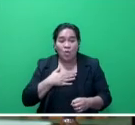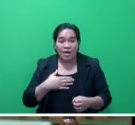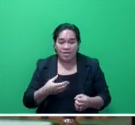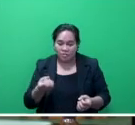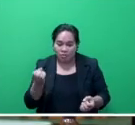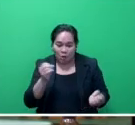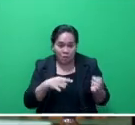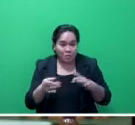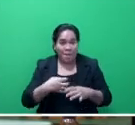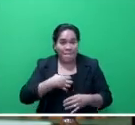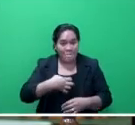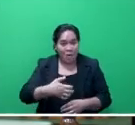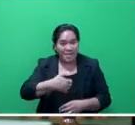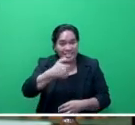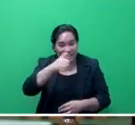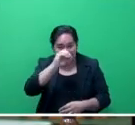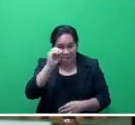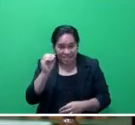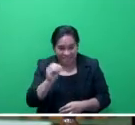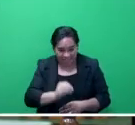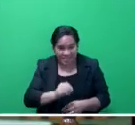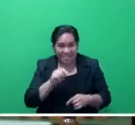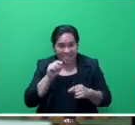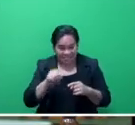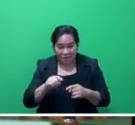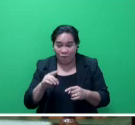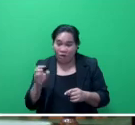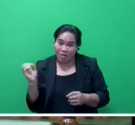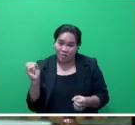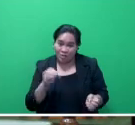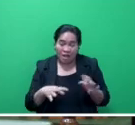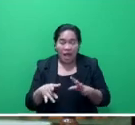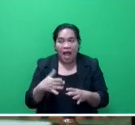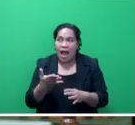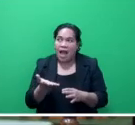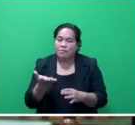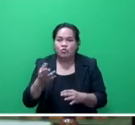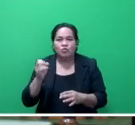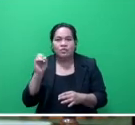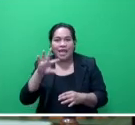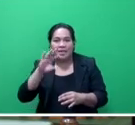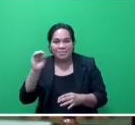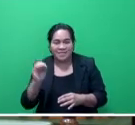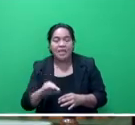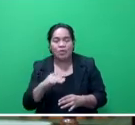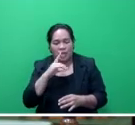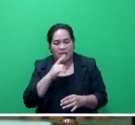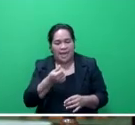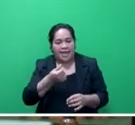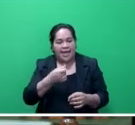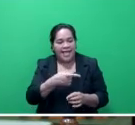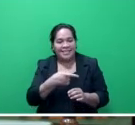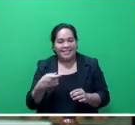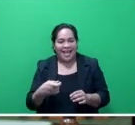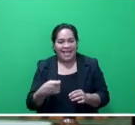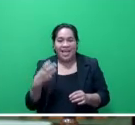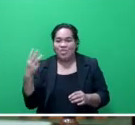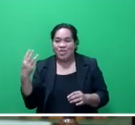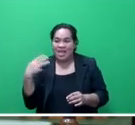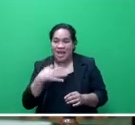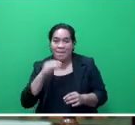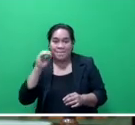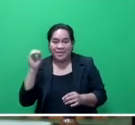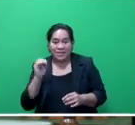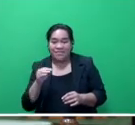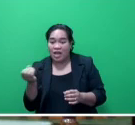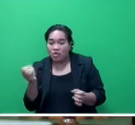than 6% of the statutory mandatory contribution, up to 10%, will be allowed to deduct 300% of that contribution